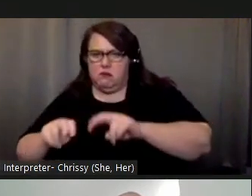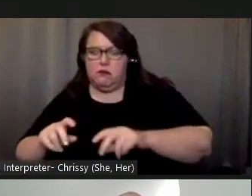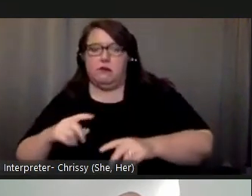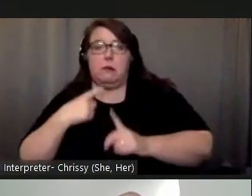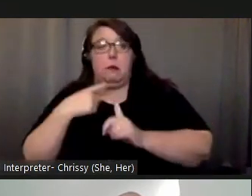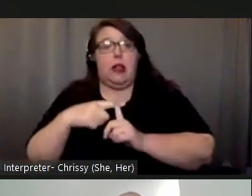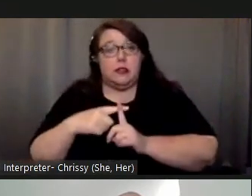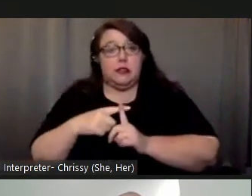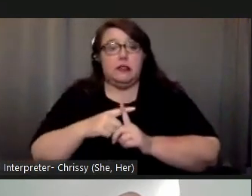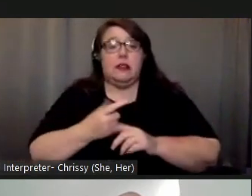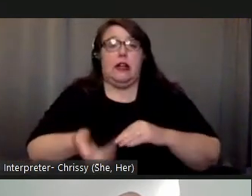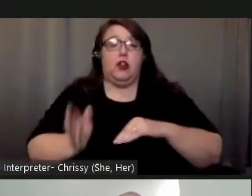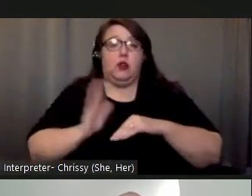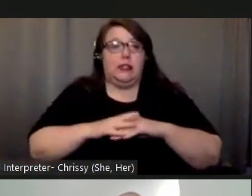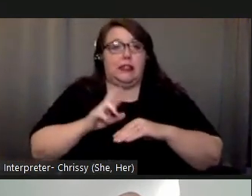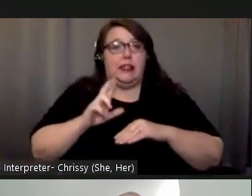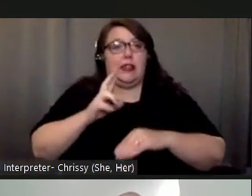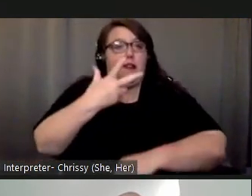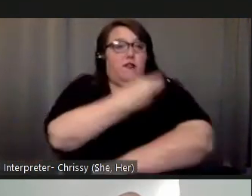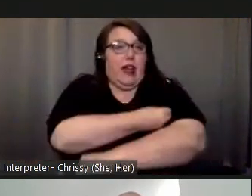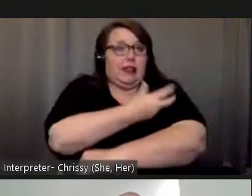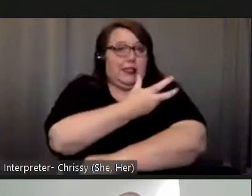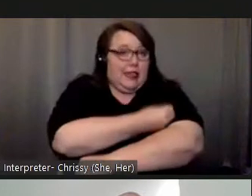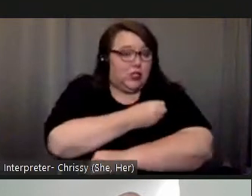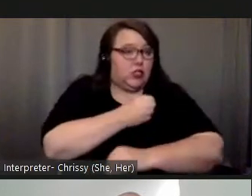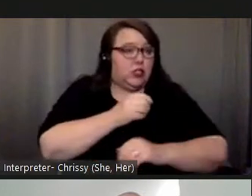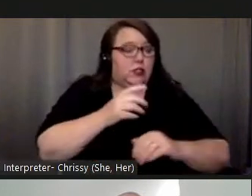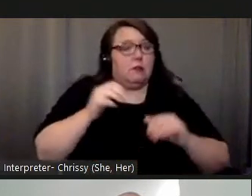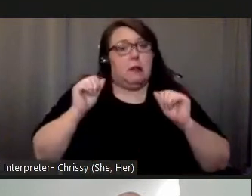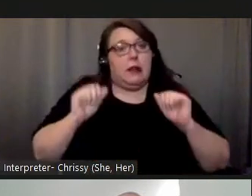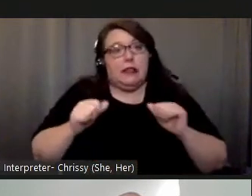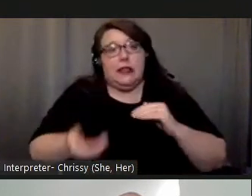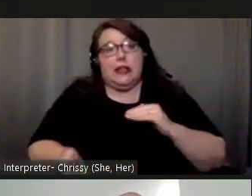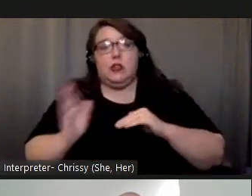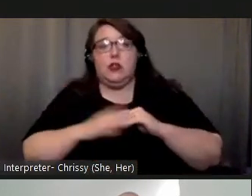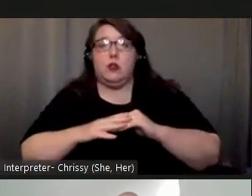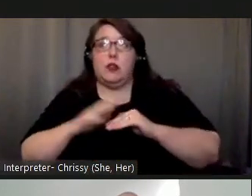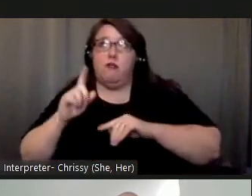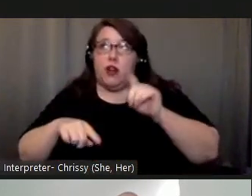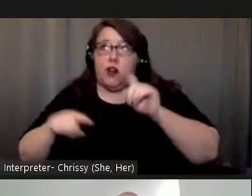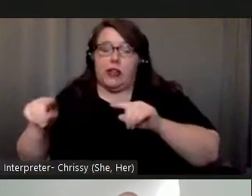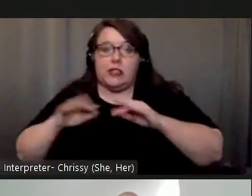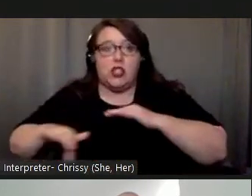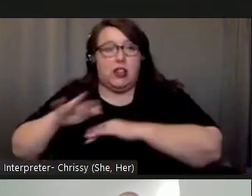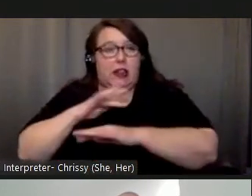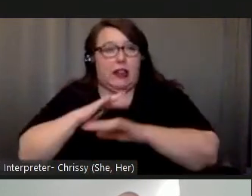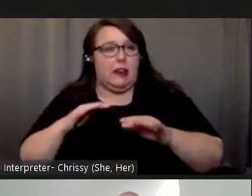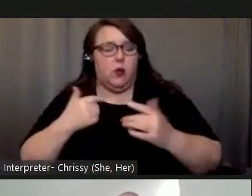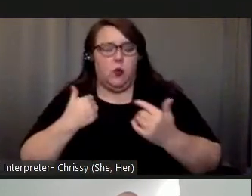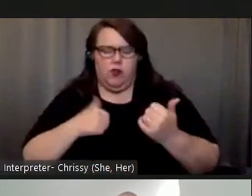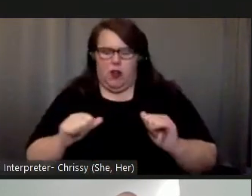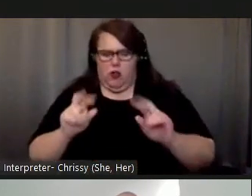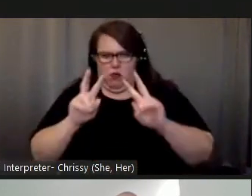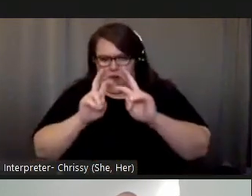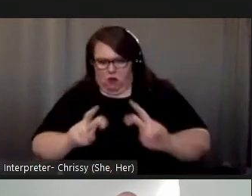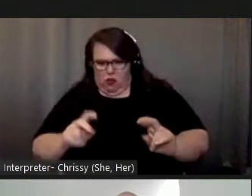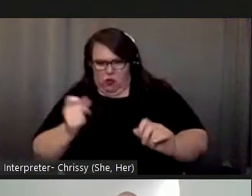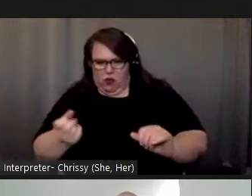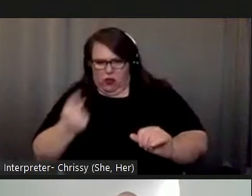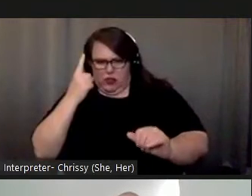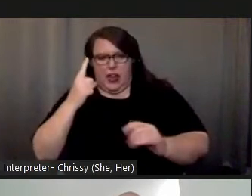of increasing rates of vaccination with potentially increasing numbers of variants circulating, to really try and understand what the next couple